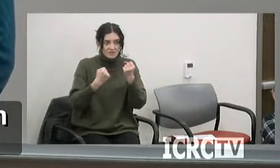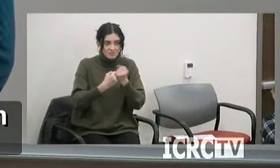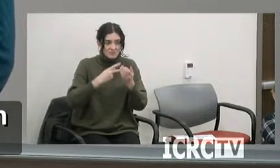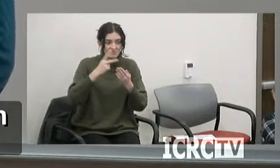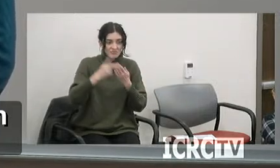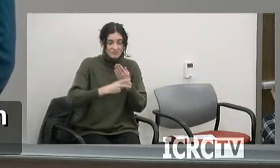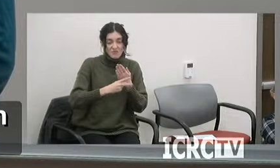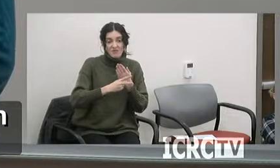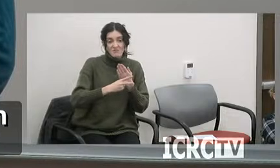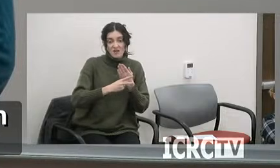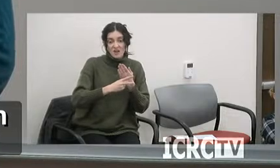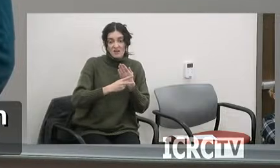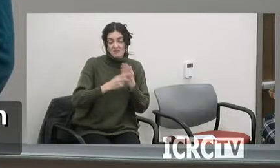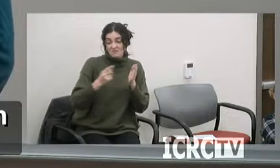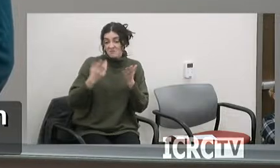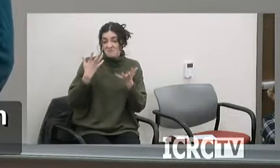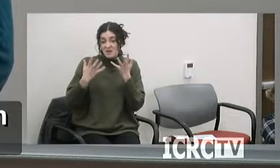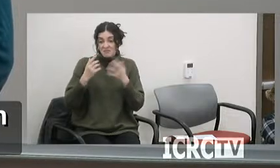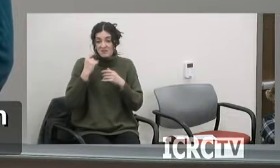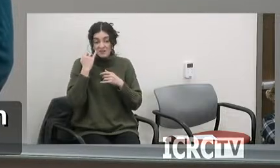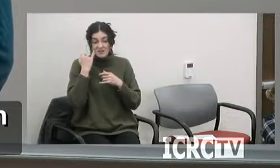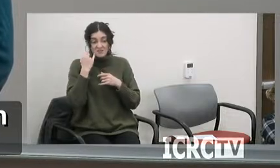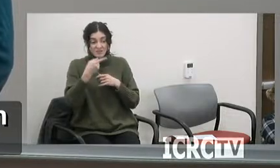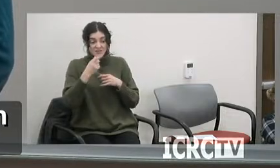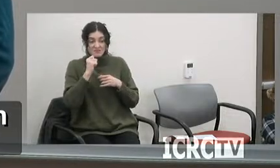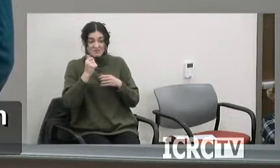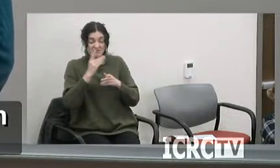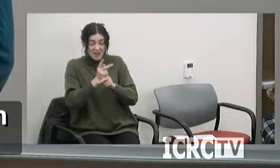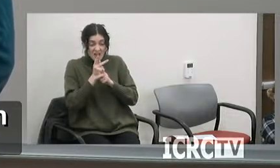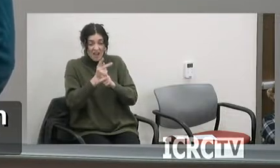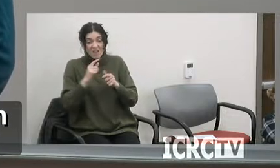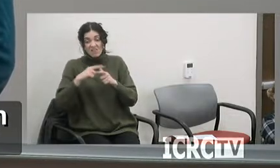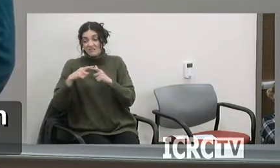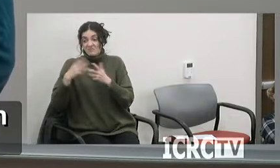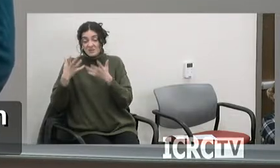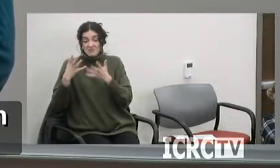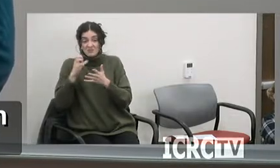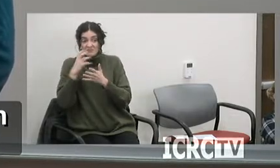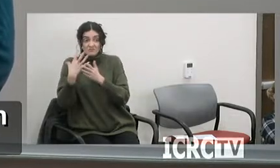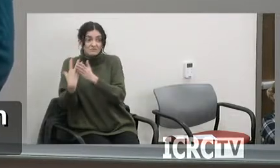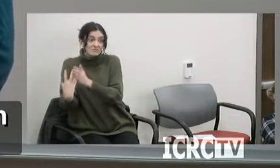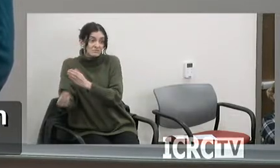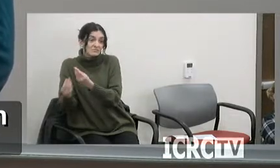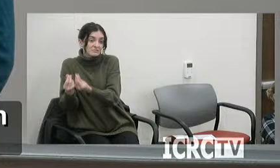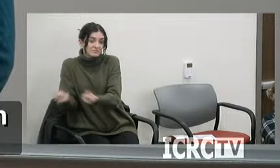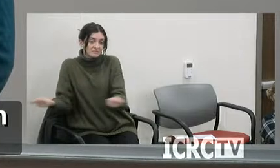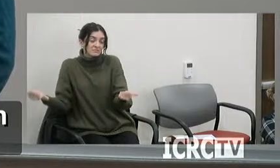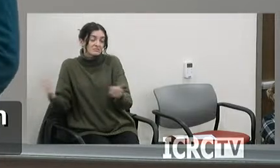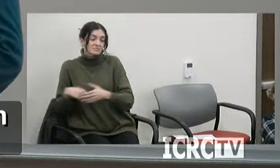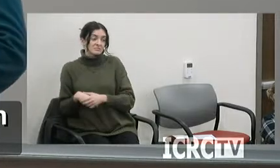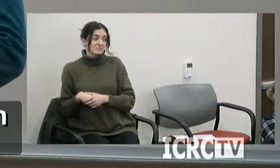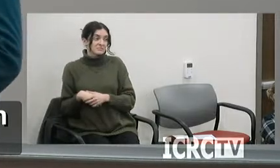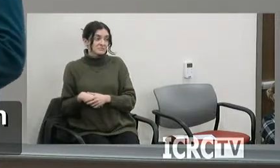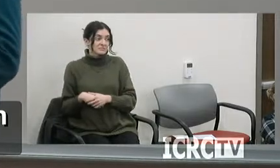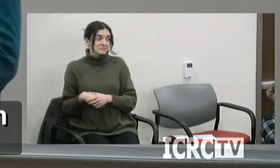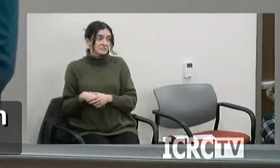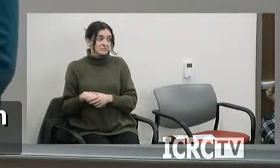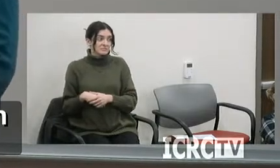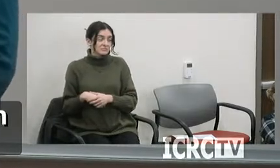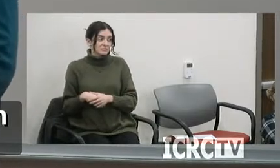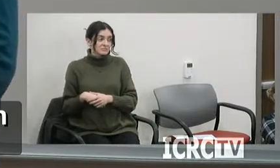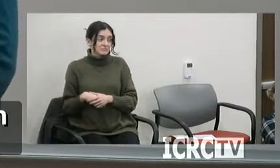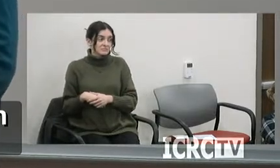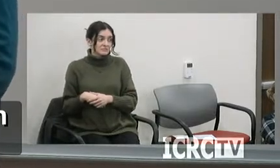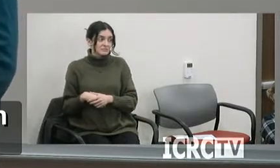wouldn't have been available. Josh has gone out of his way to the point of finding a marching